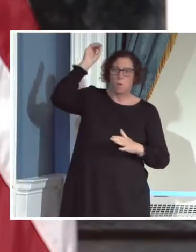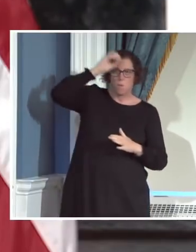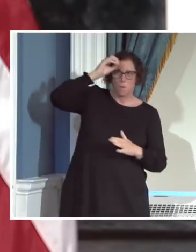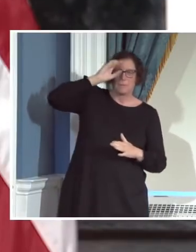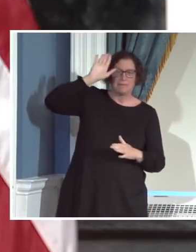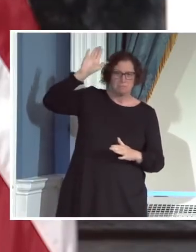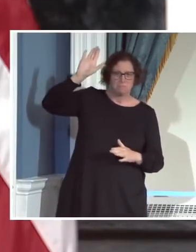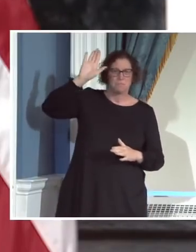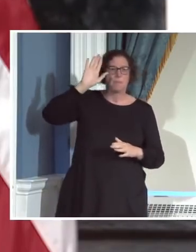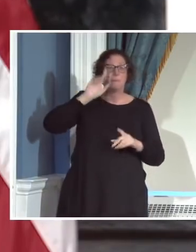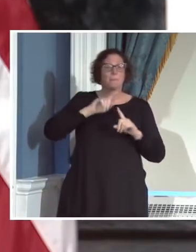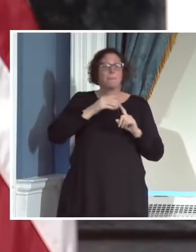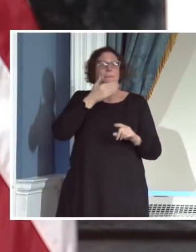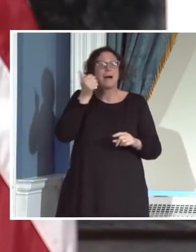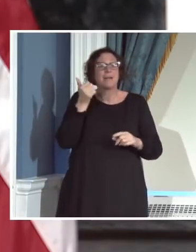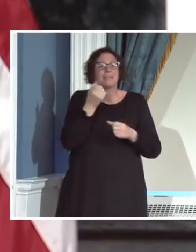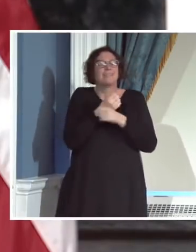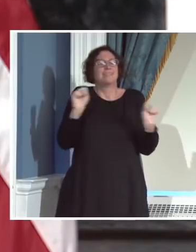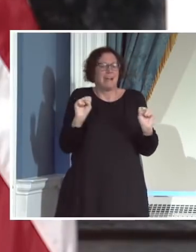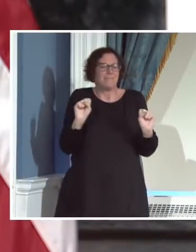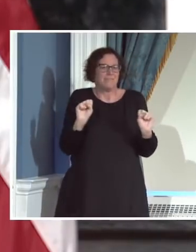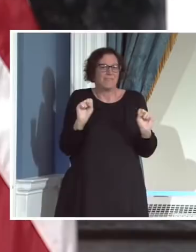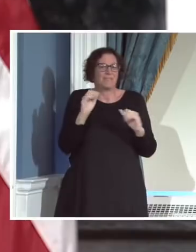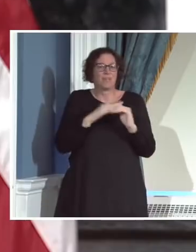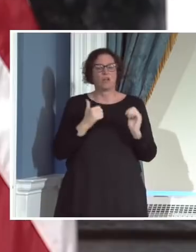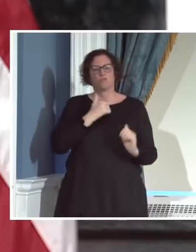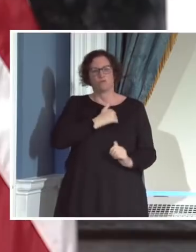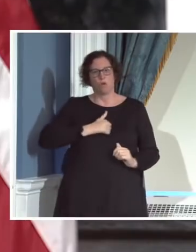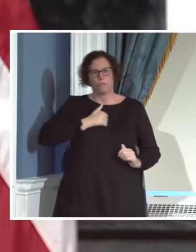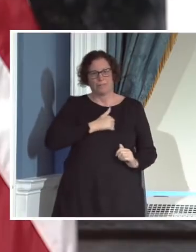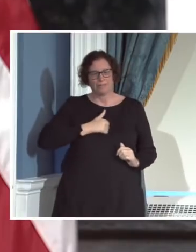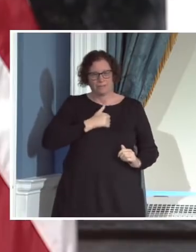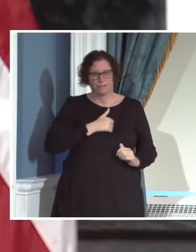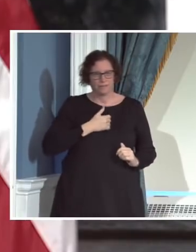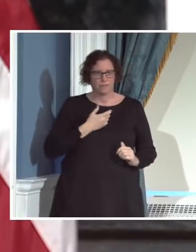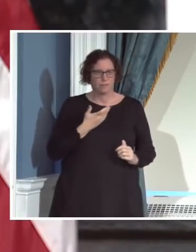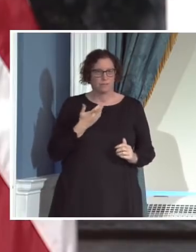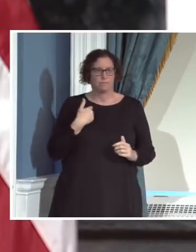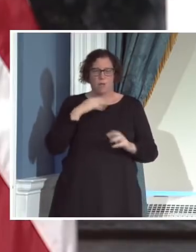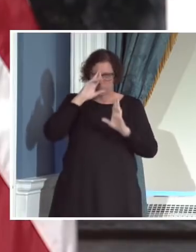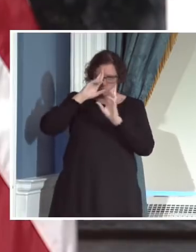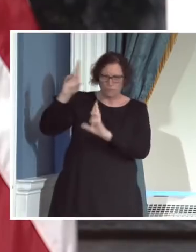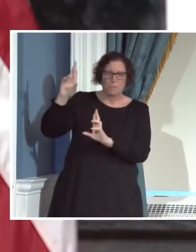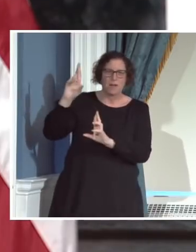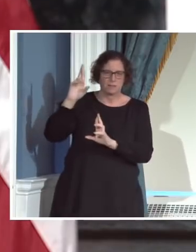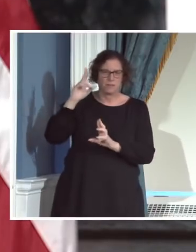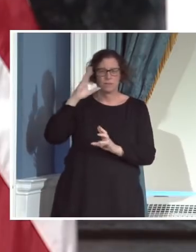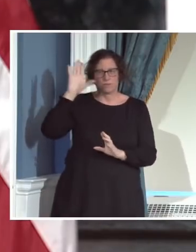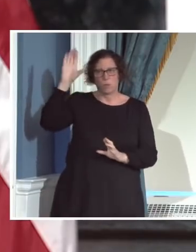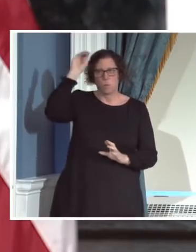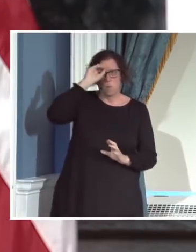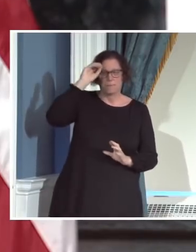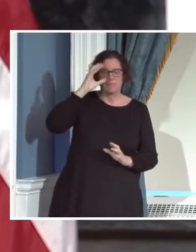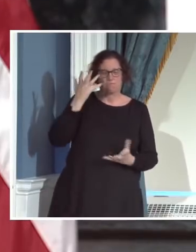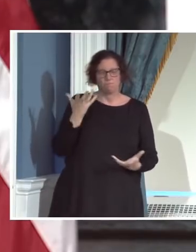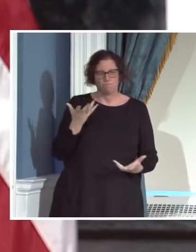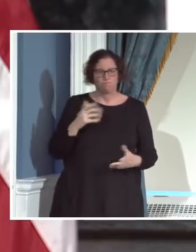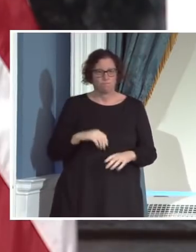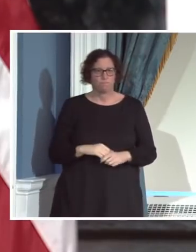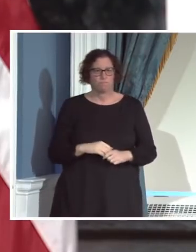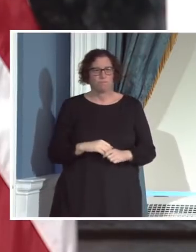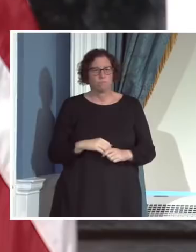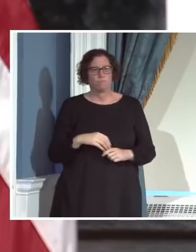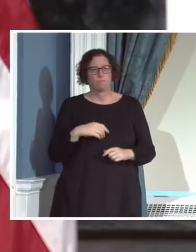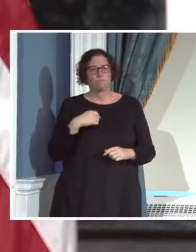caution. And I respect that. And we're always going to seek that consensus. I hope when this crisis starts